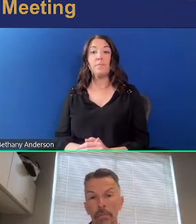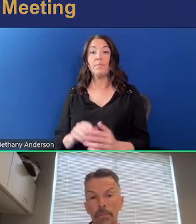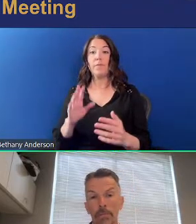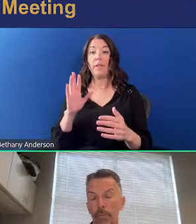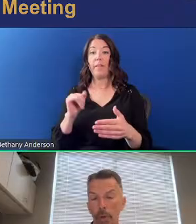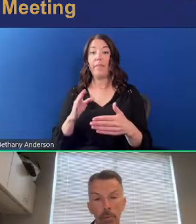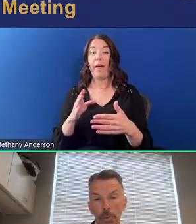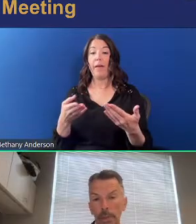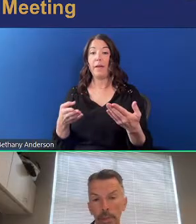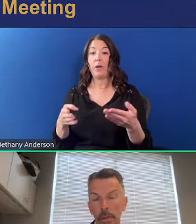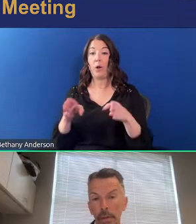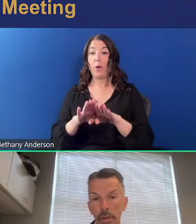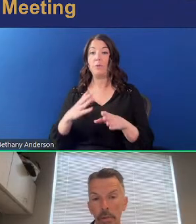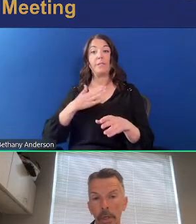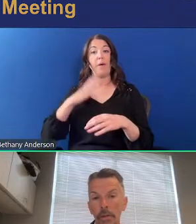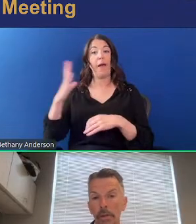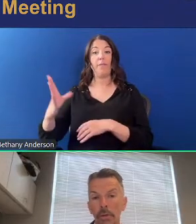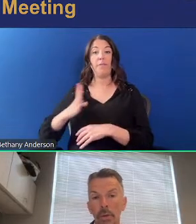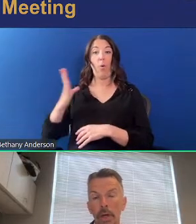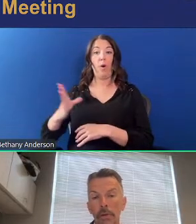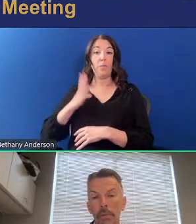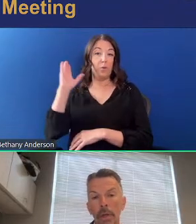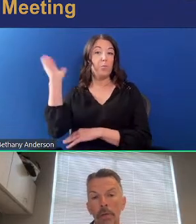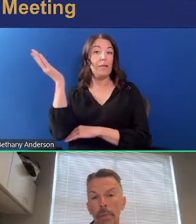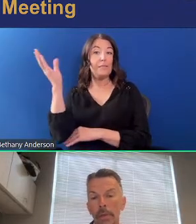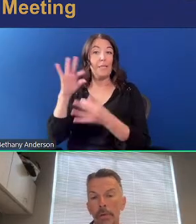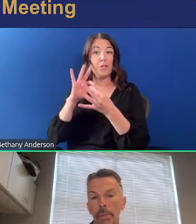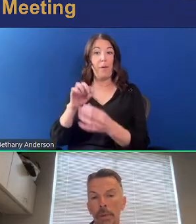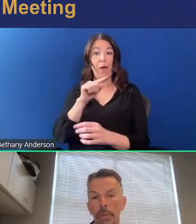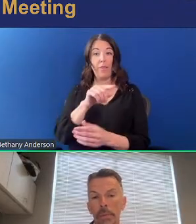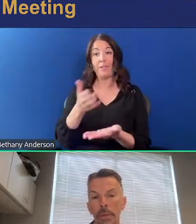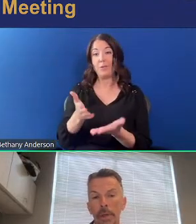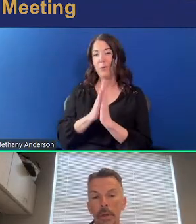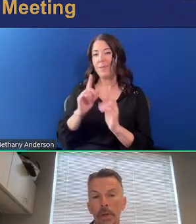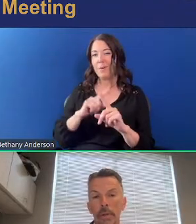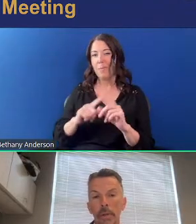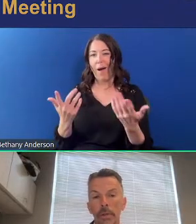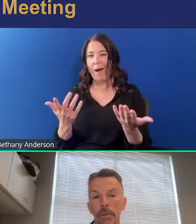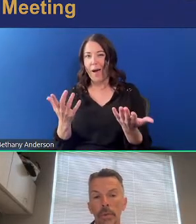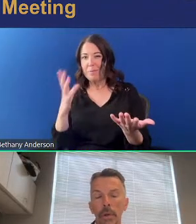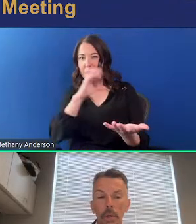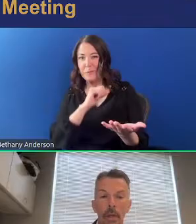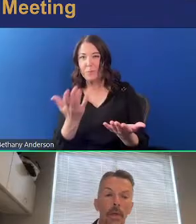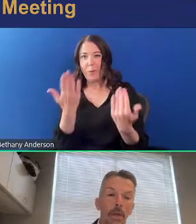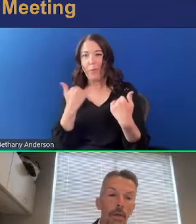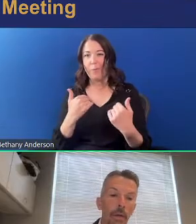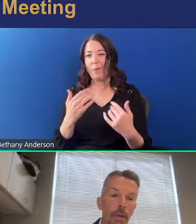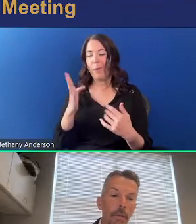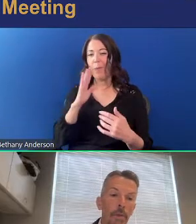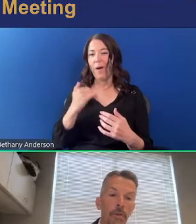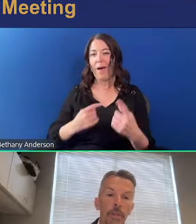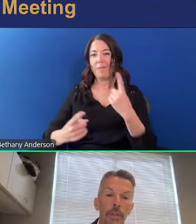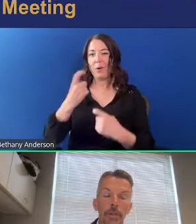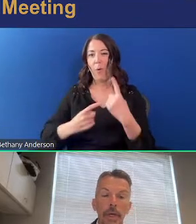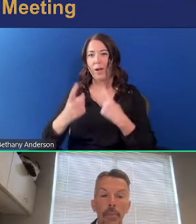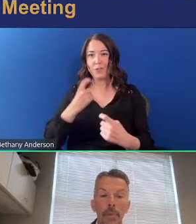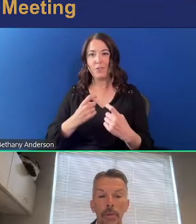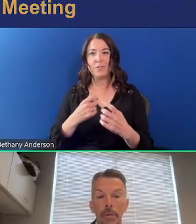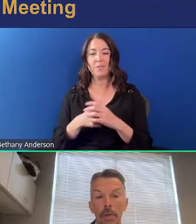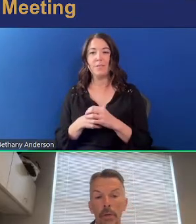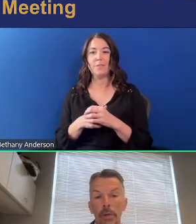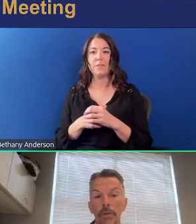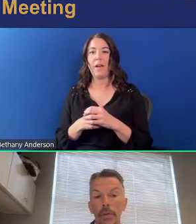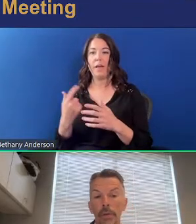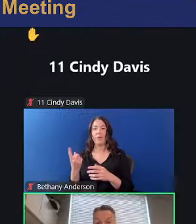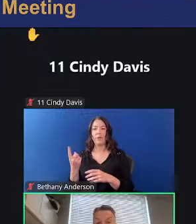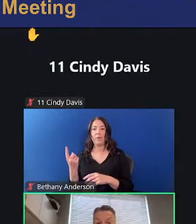my formal presentation about this request, but I expect there's probably a lot of questions, and the administration is happy to